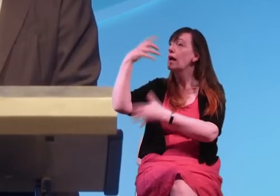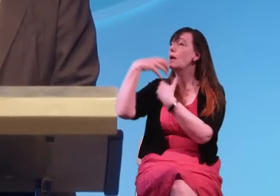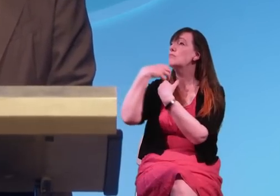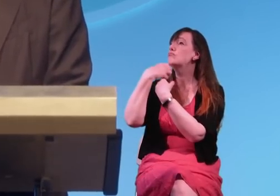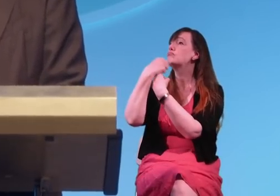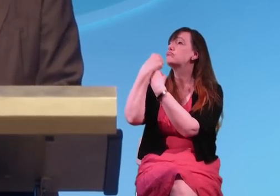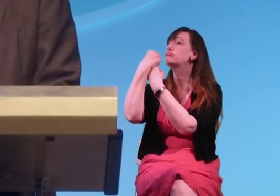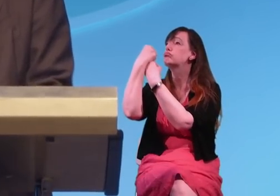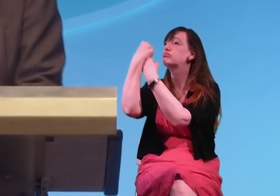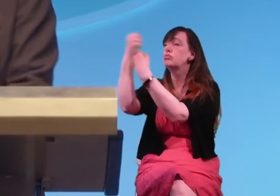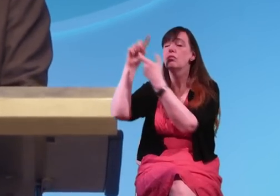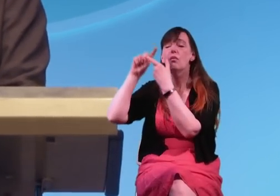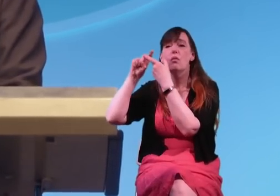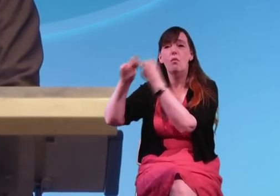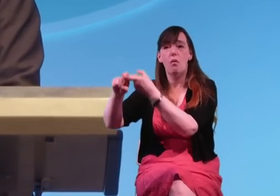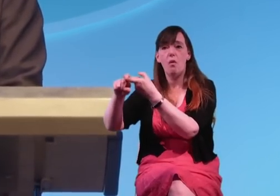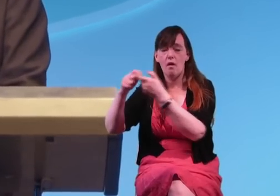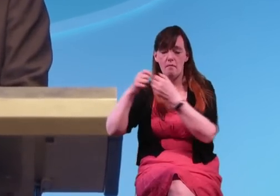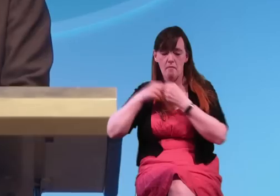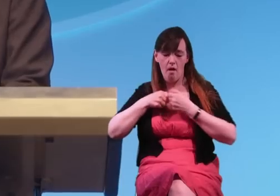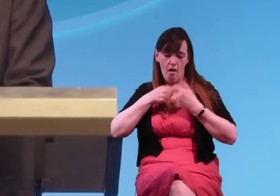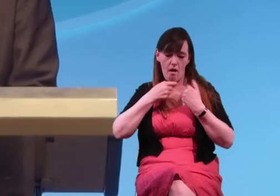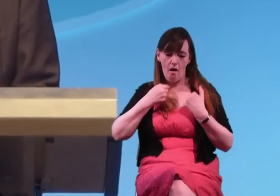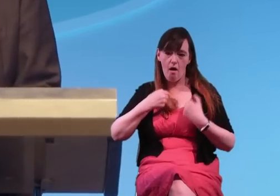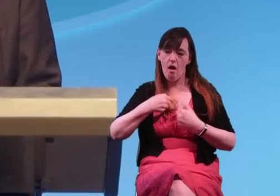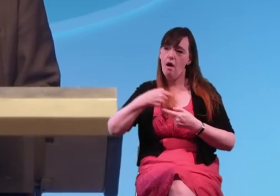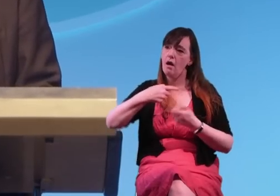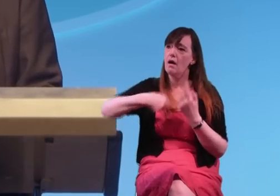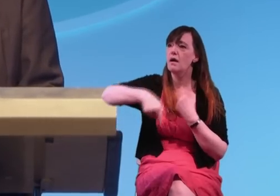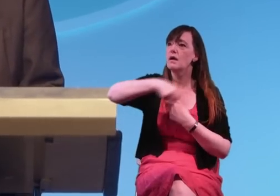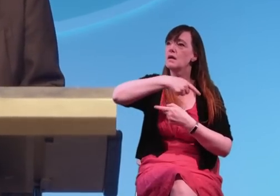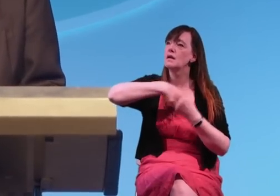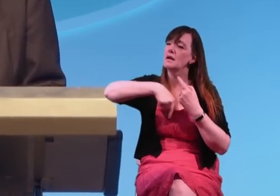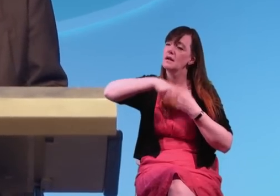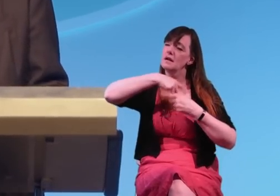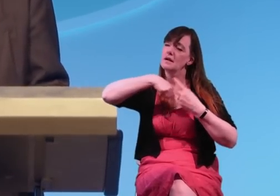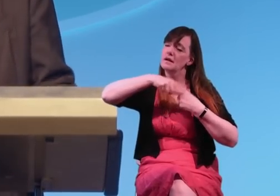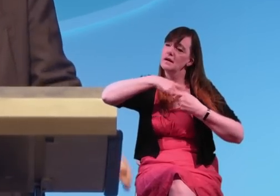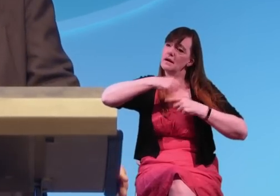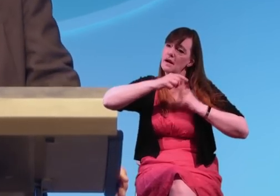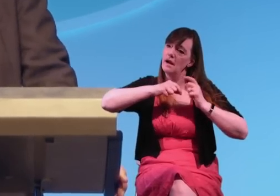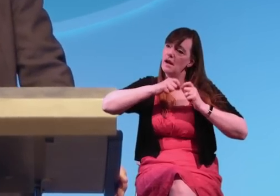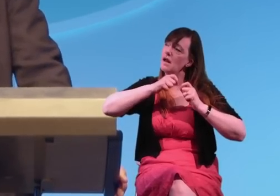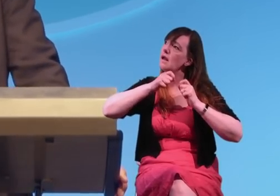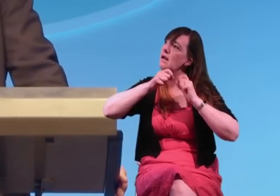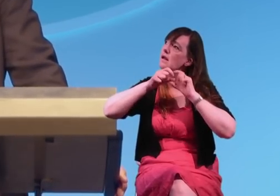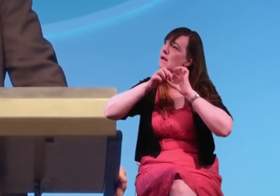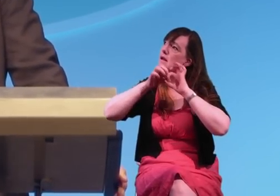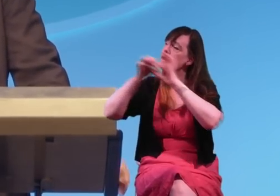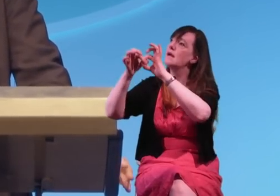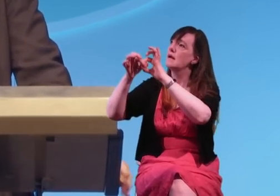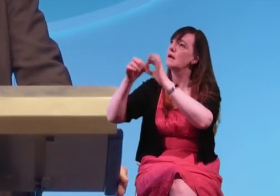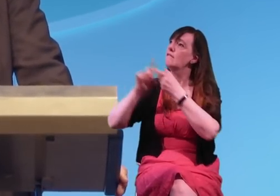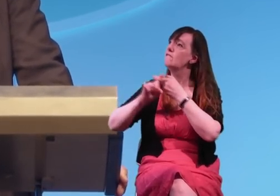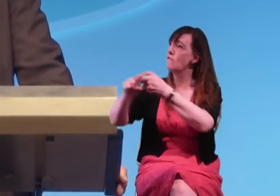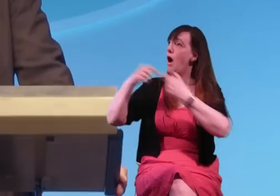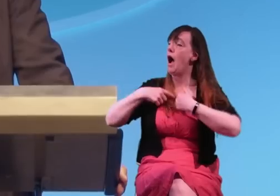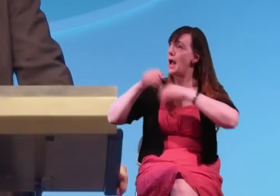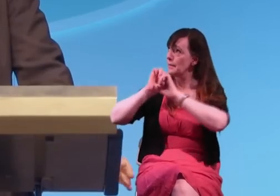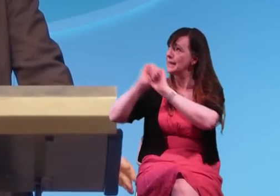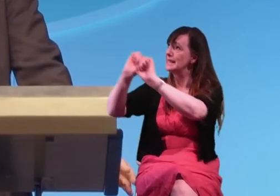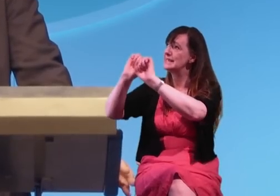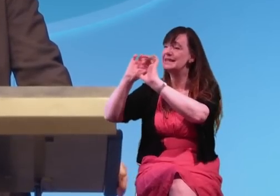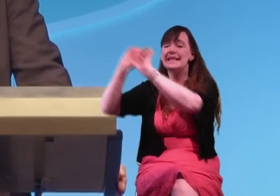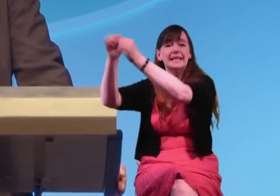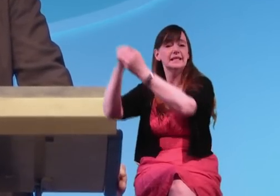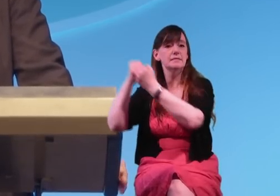to him. And round my heart, still closely twined, these ties that naught can sever, for I am his, and